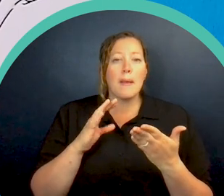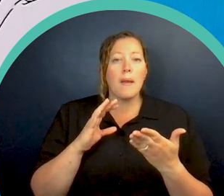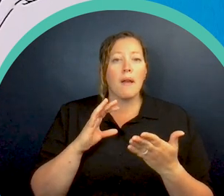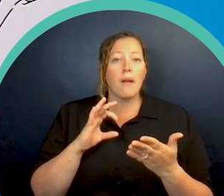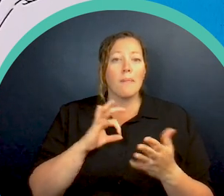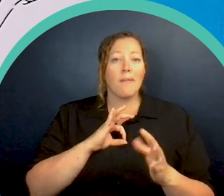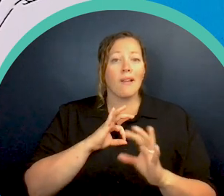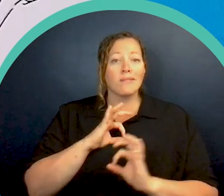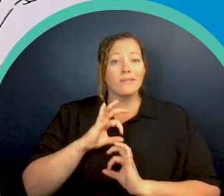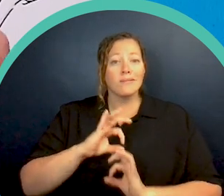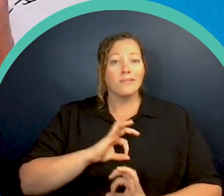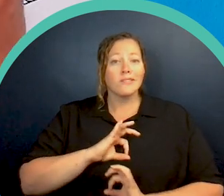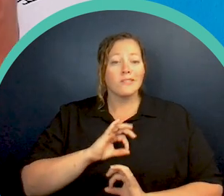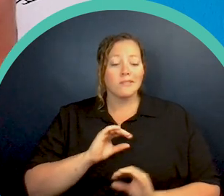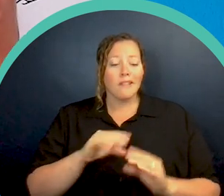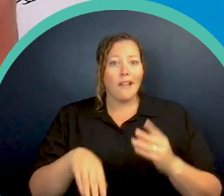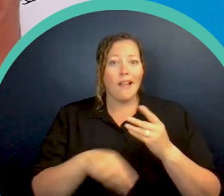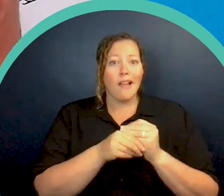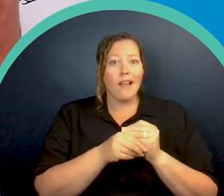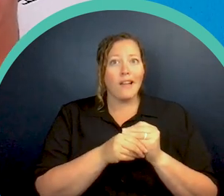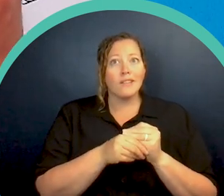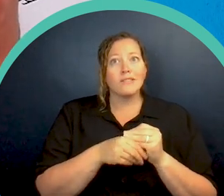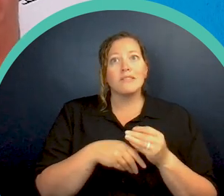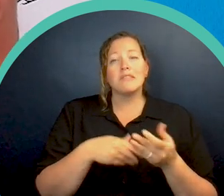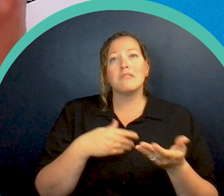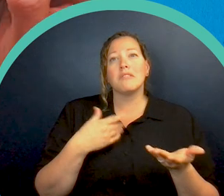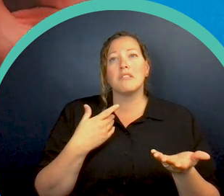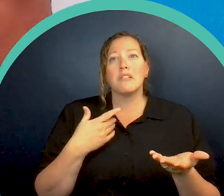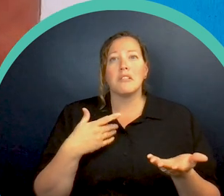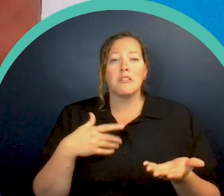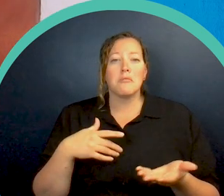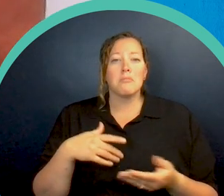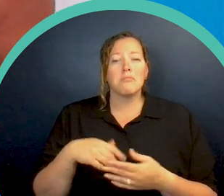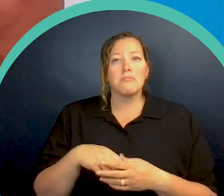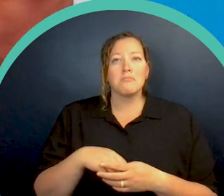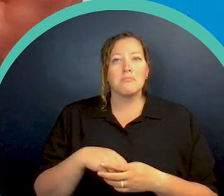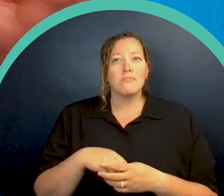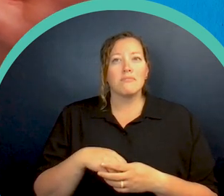I'll draw little buttons, maybe a switch up here.